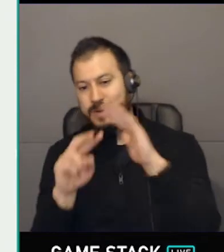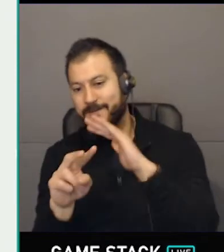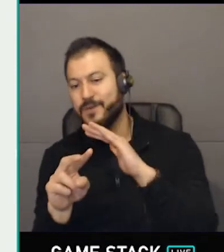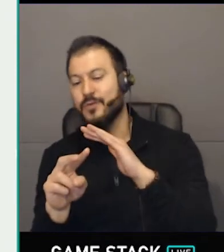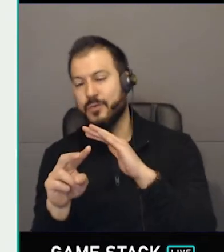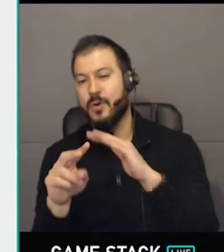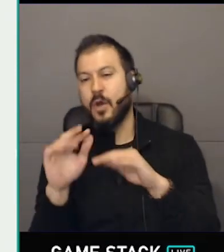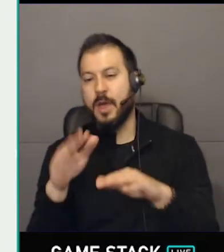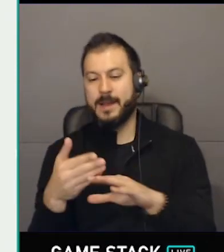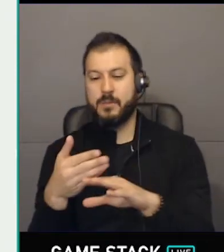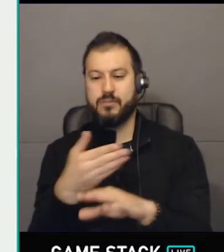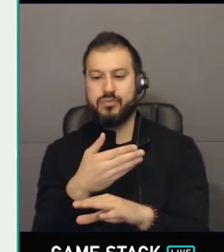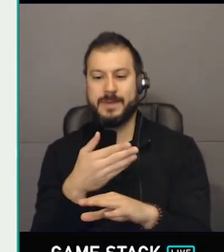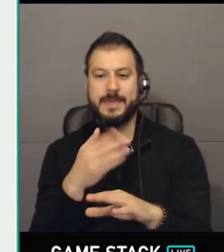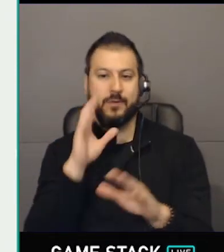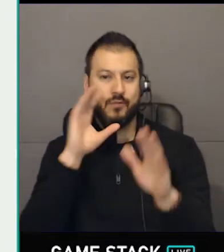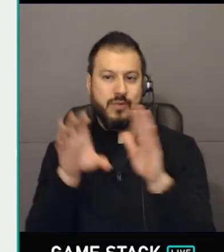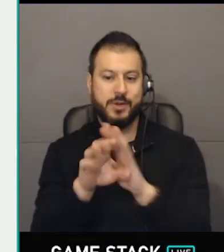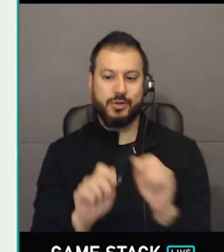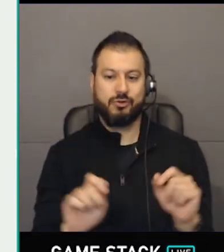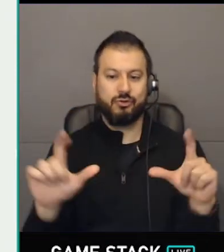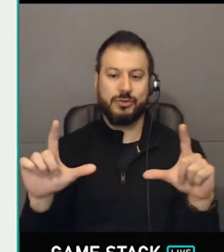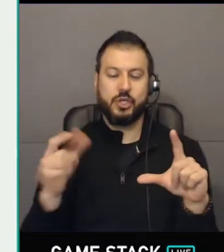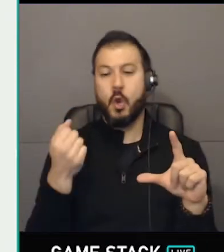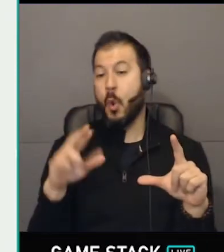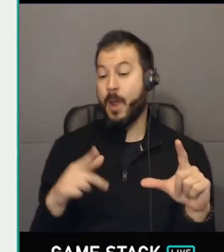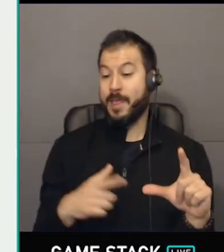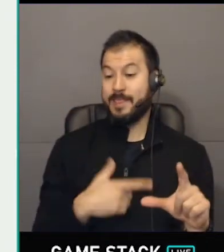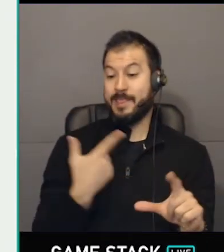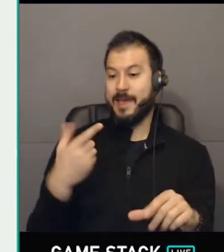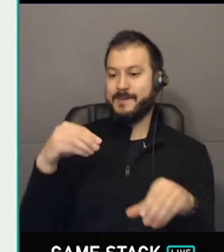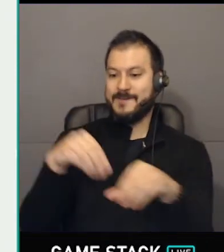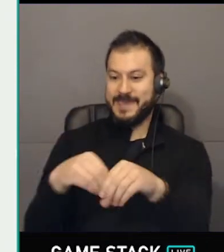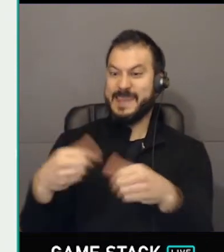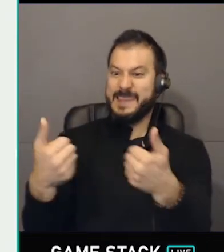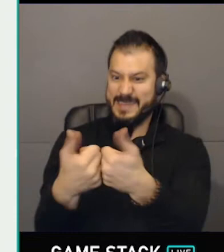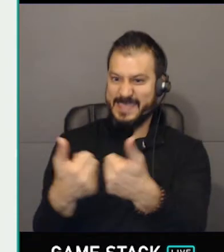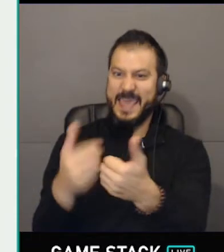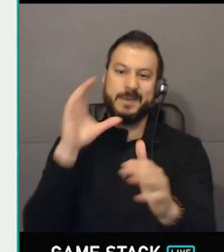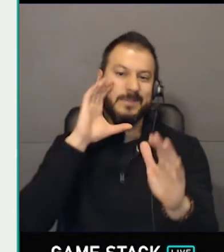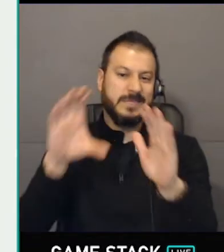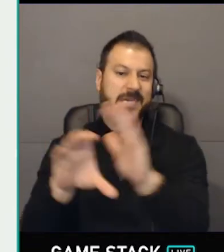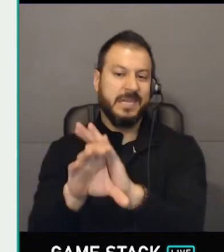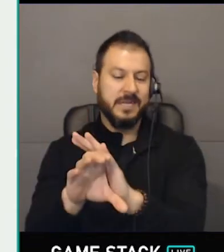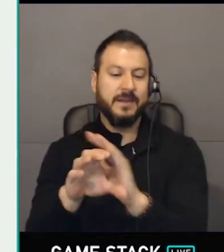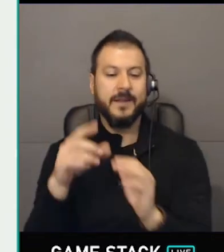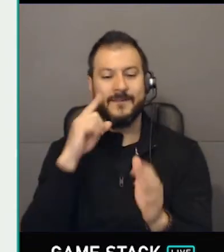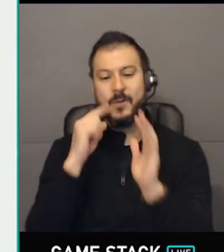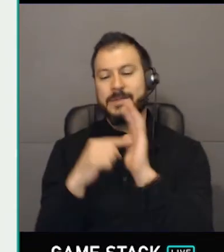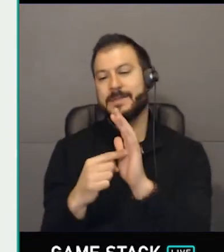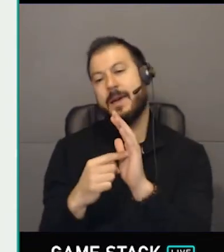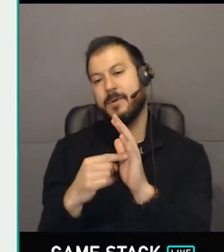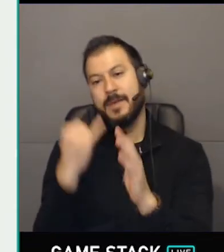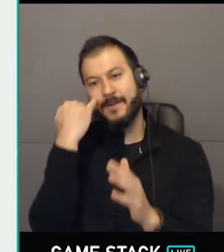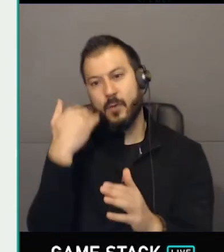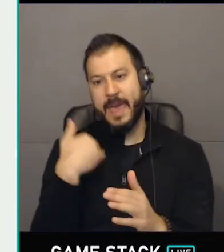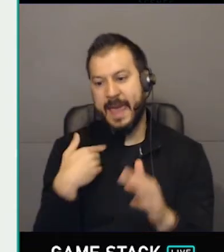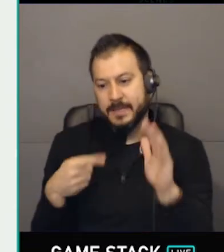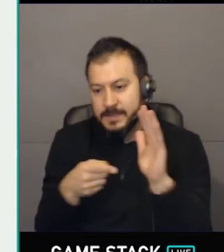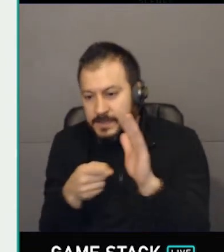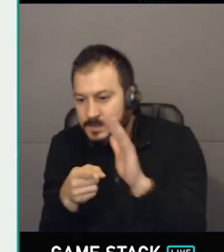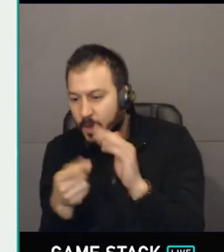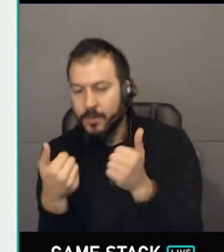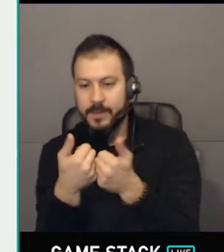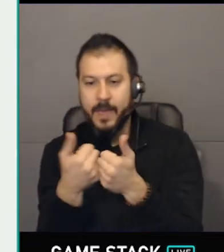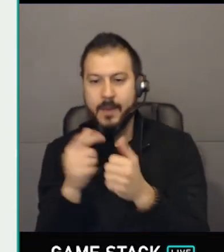pre-rendered screenshot or a live in-engine game scene. For example, what if you have a stealth game where the character